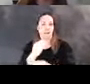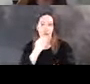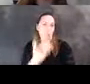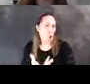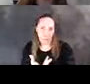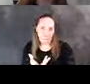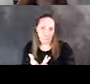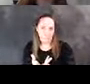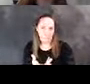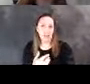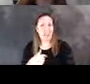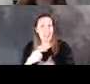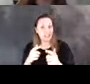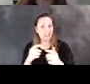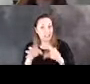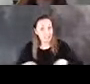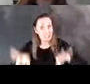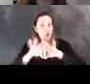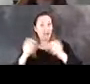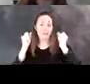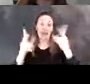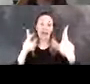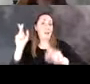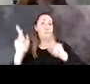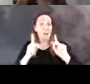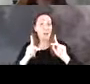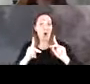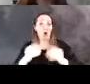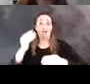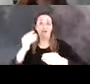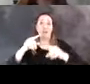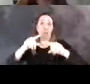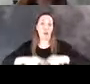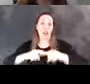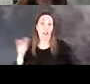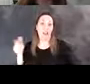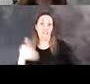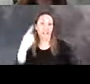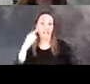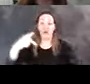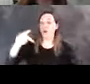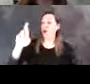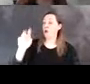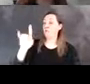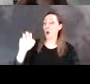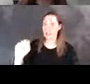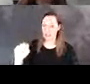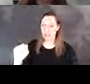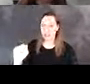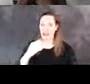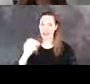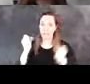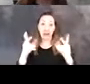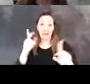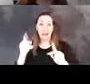people rely on fish as their primary source of protein and a lot of people just eat fish in general, so it's an important food source,